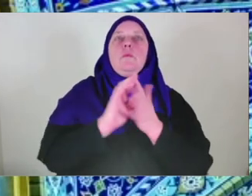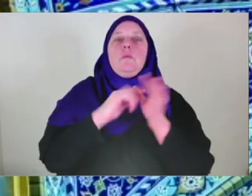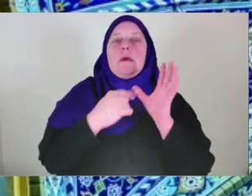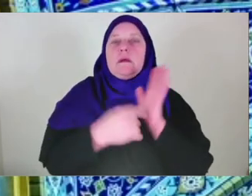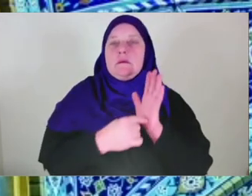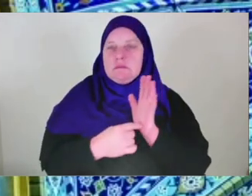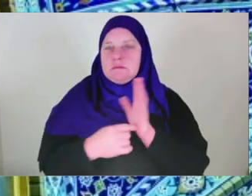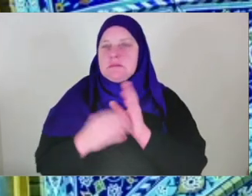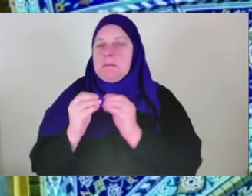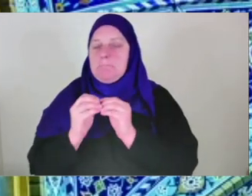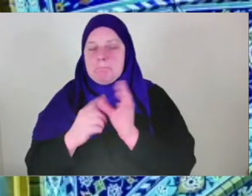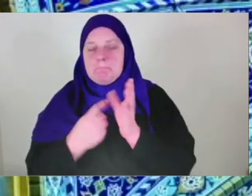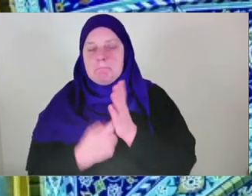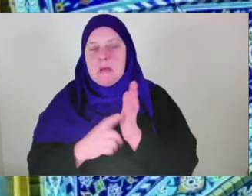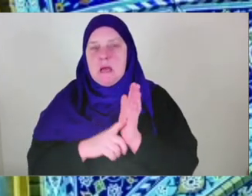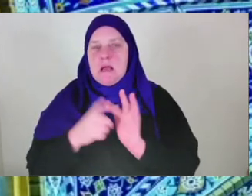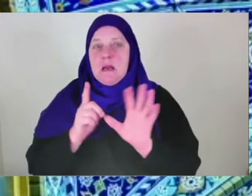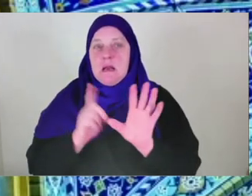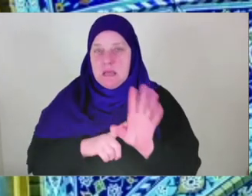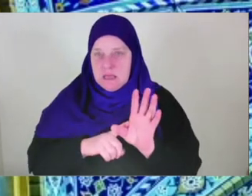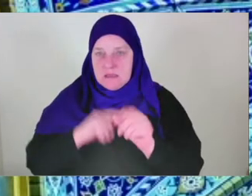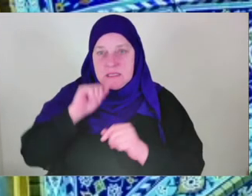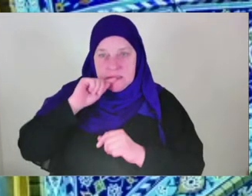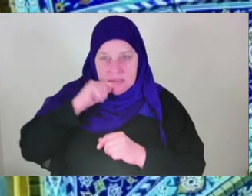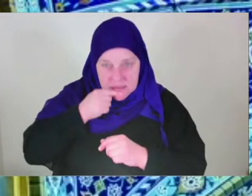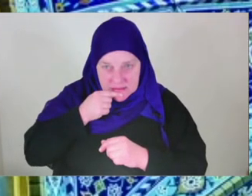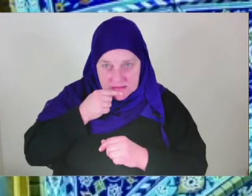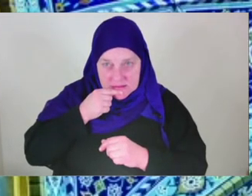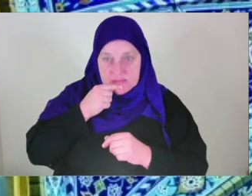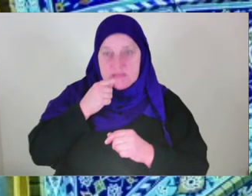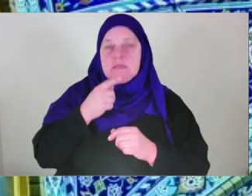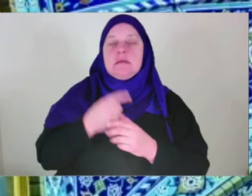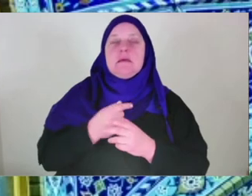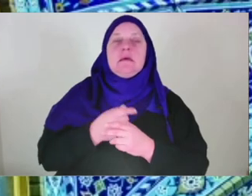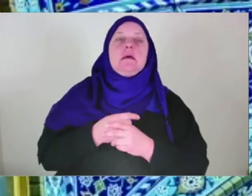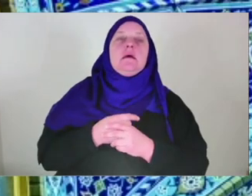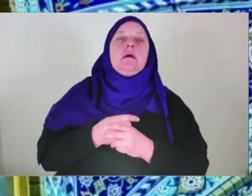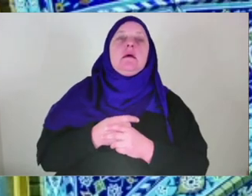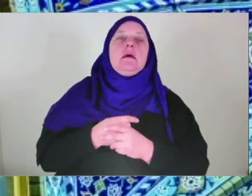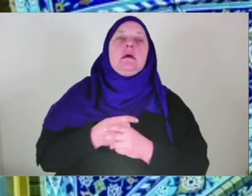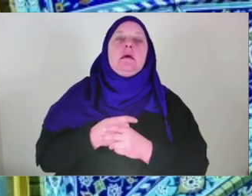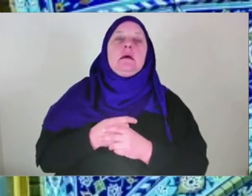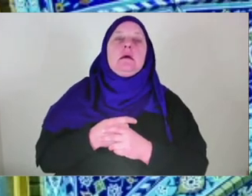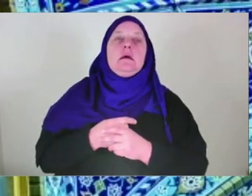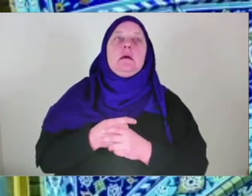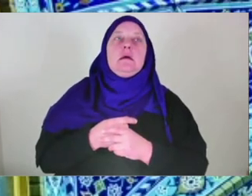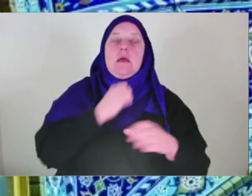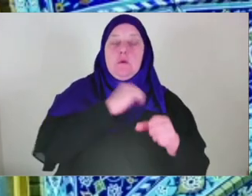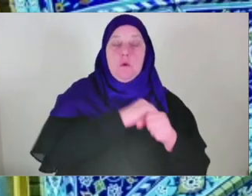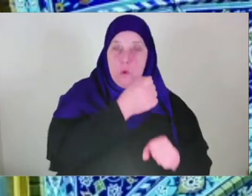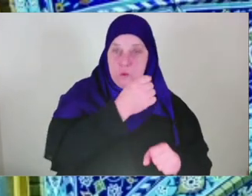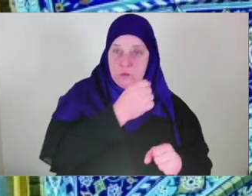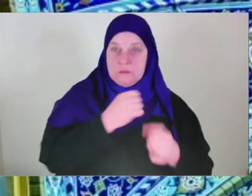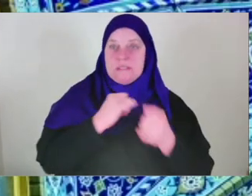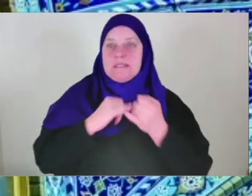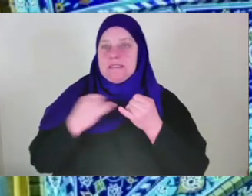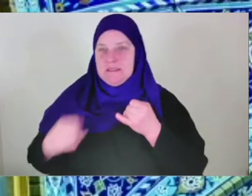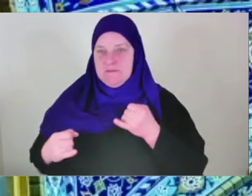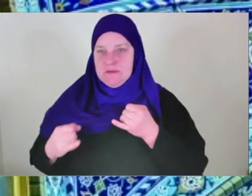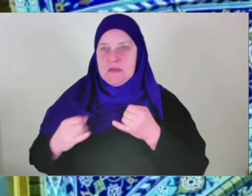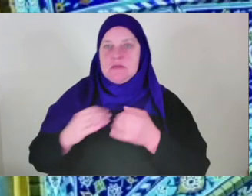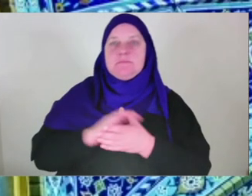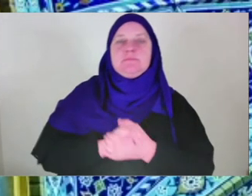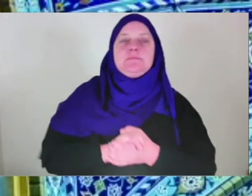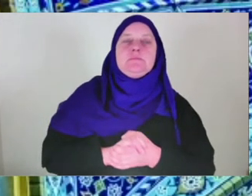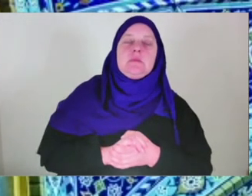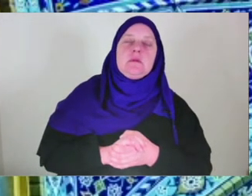raisin, and date. These are the four items that are mentioned, as well as gold and silver. Today, zakat